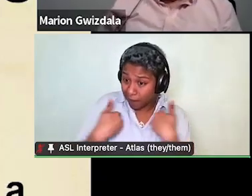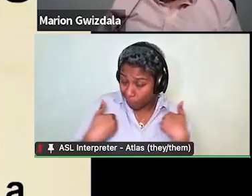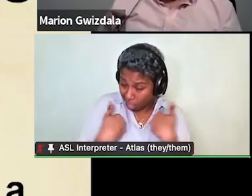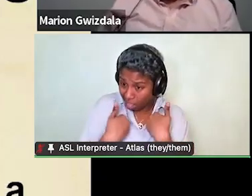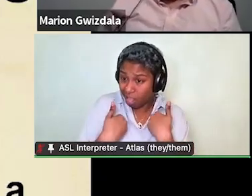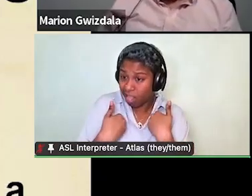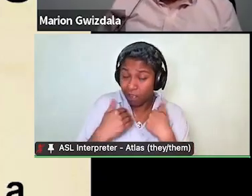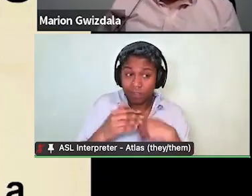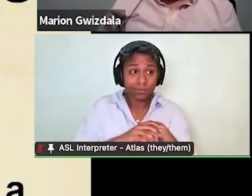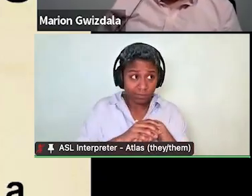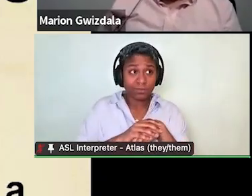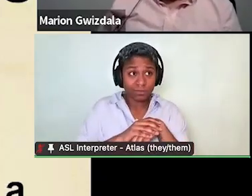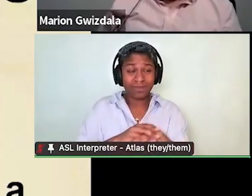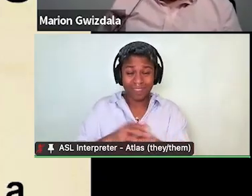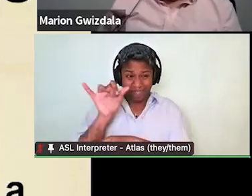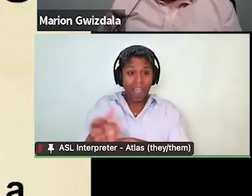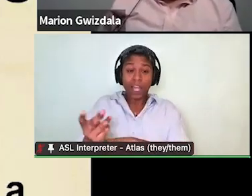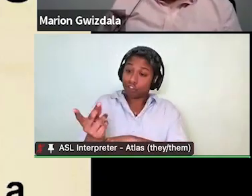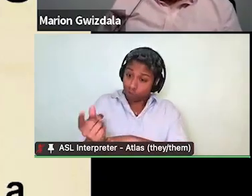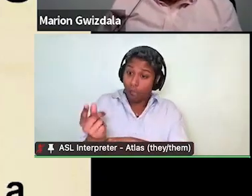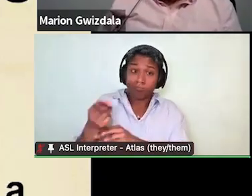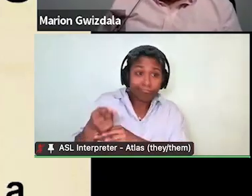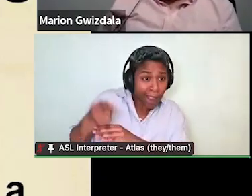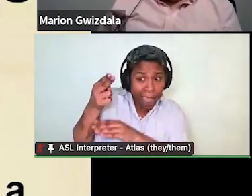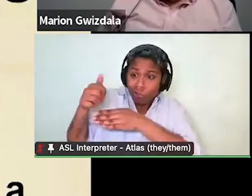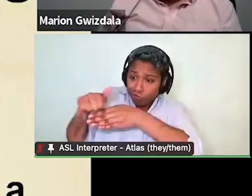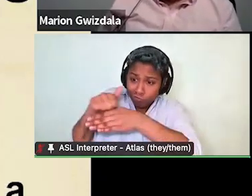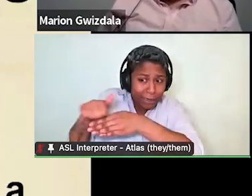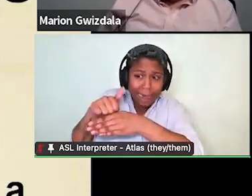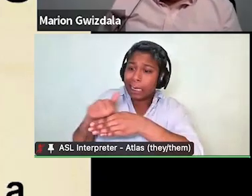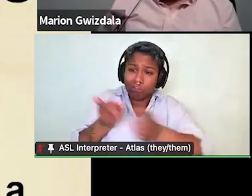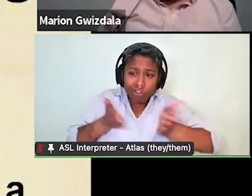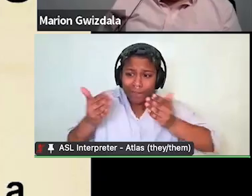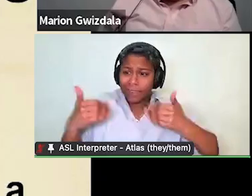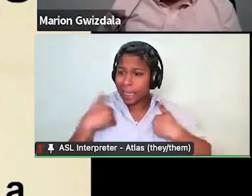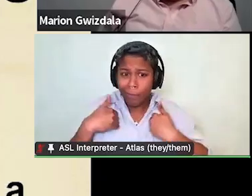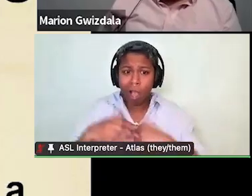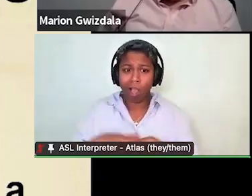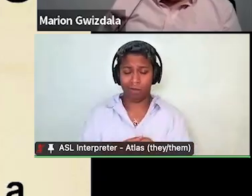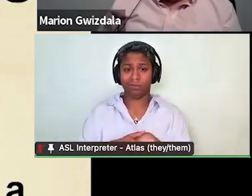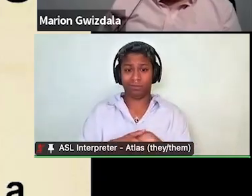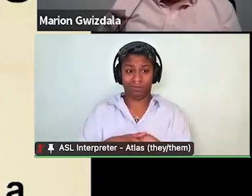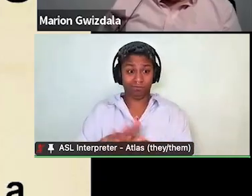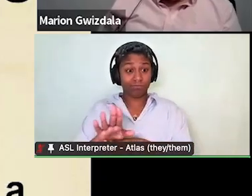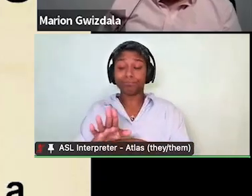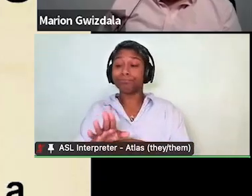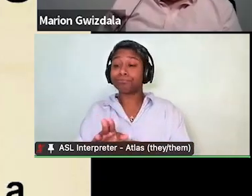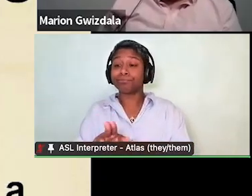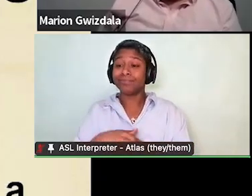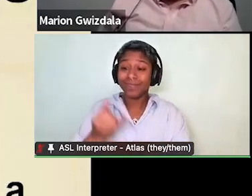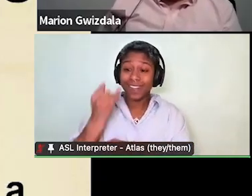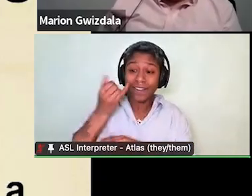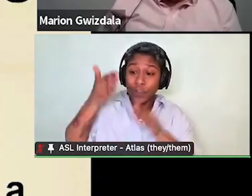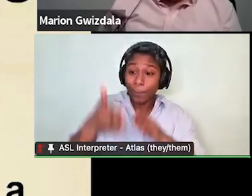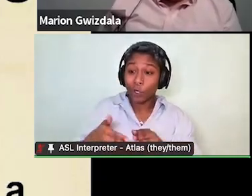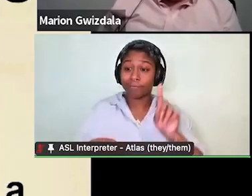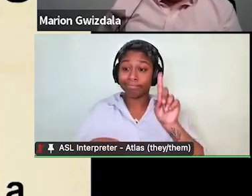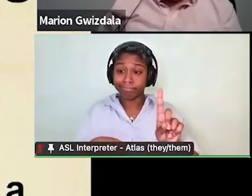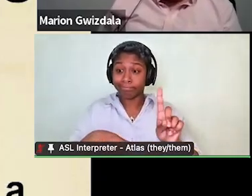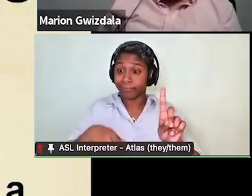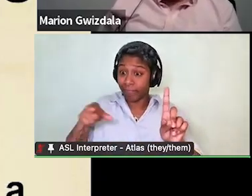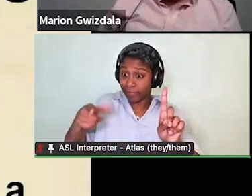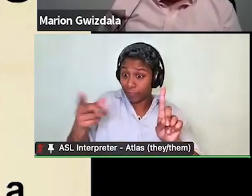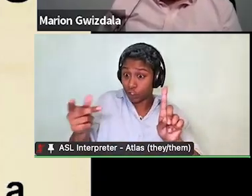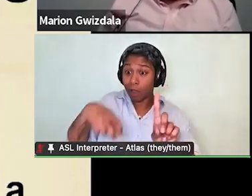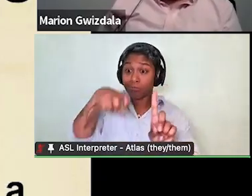trained service dog? Does it sit quietly behind the person as you're talking to them, or does it extend out to the end